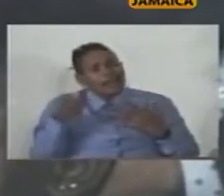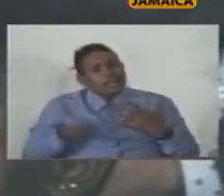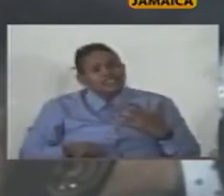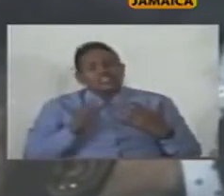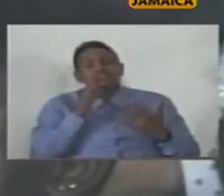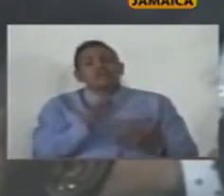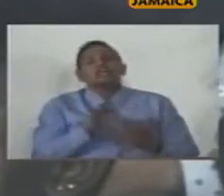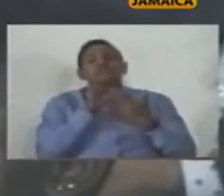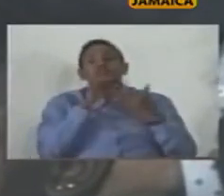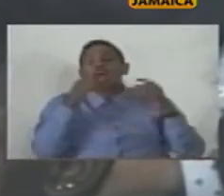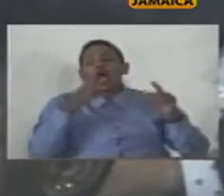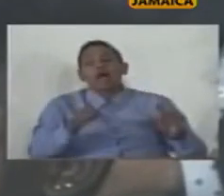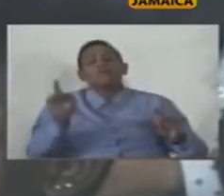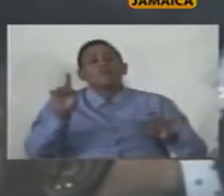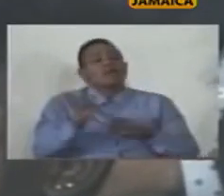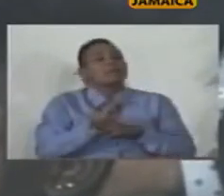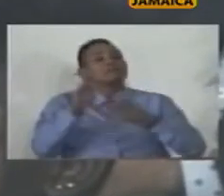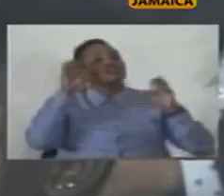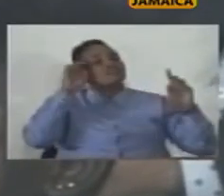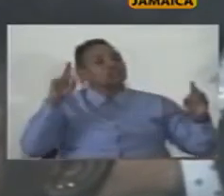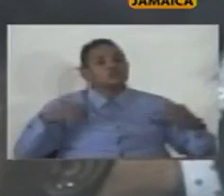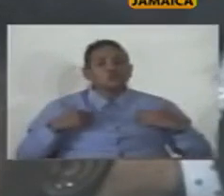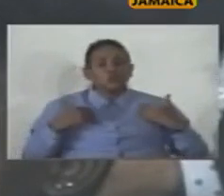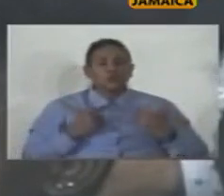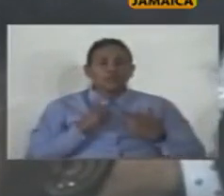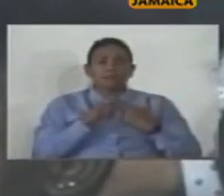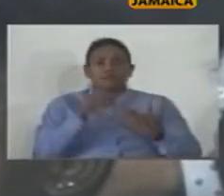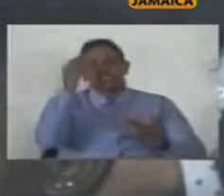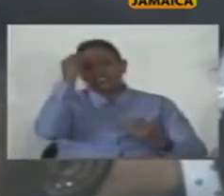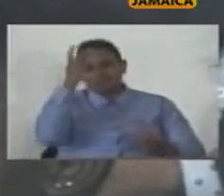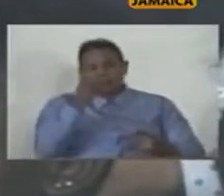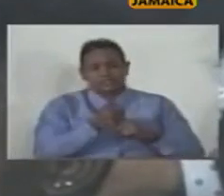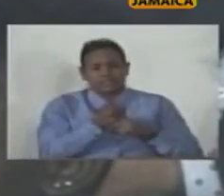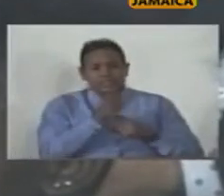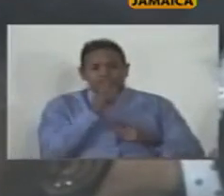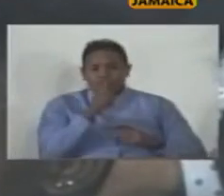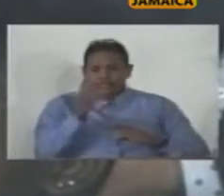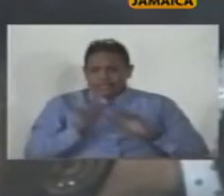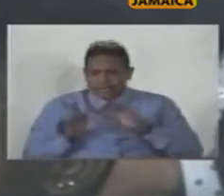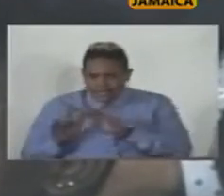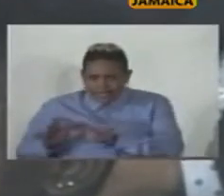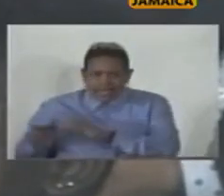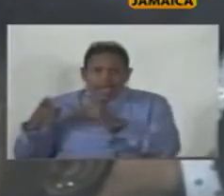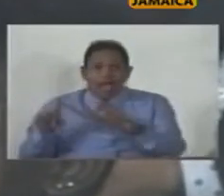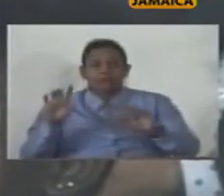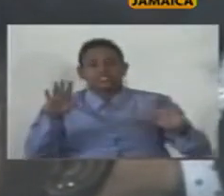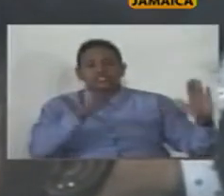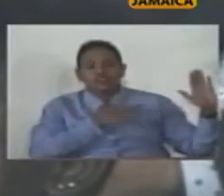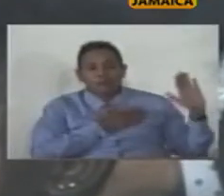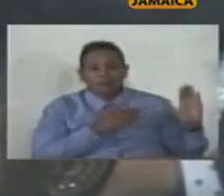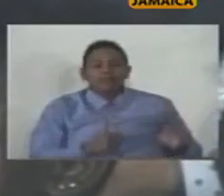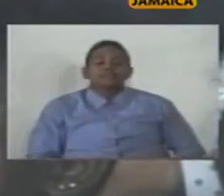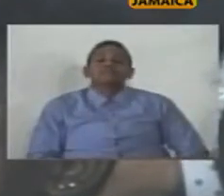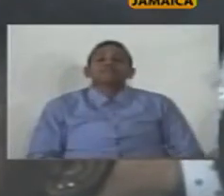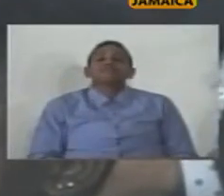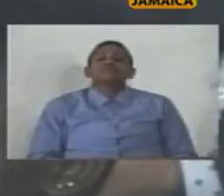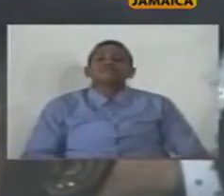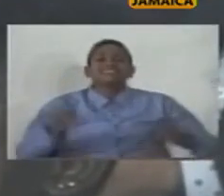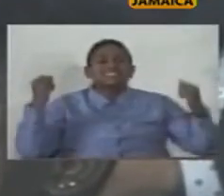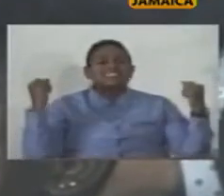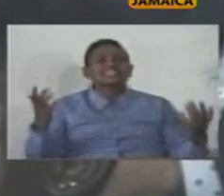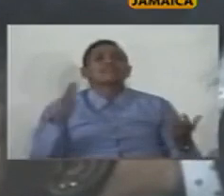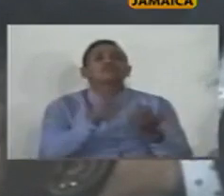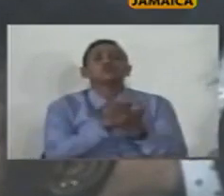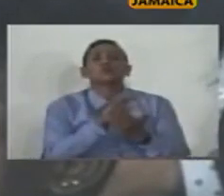cases where the Ministry of Education, Youth and Information has fallen short on this commitment. Several schools